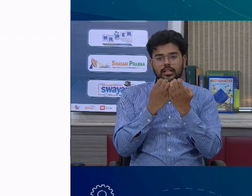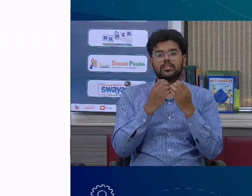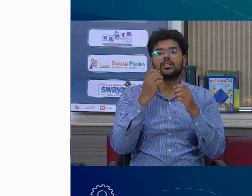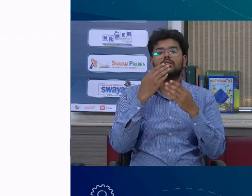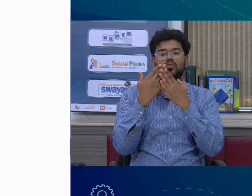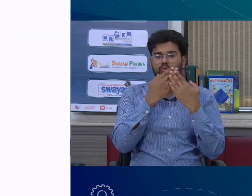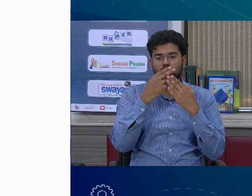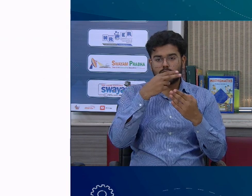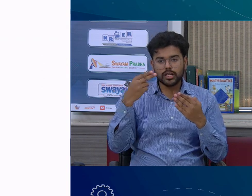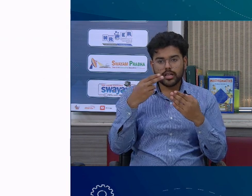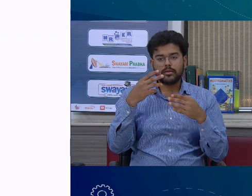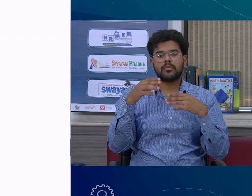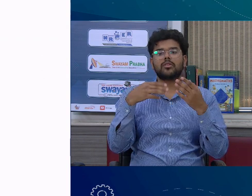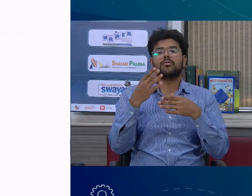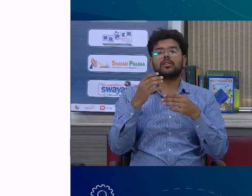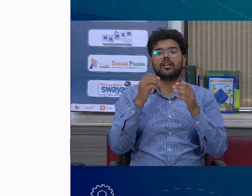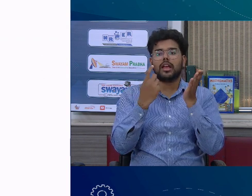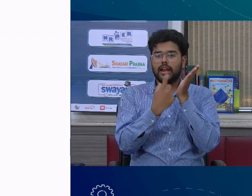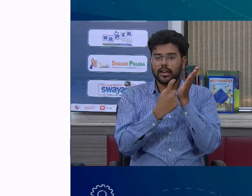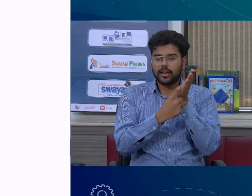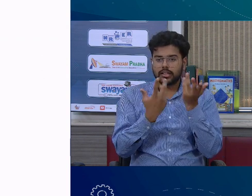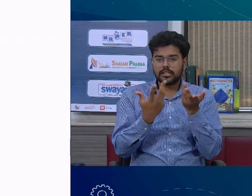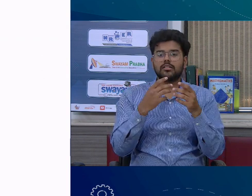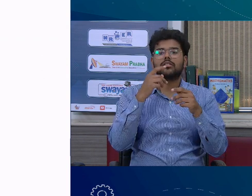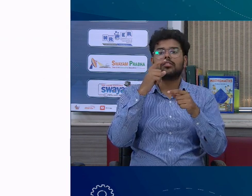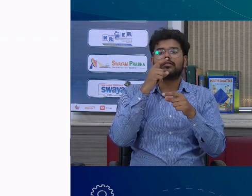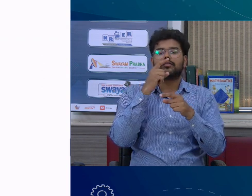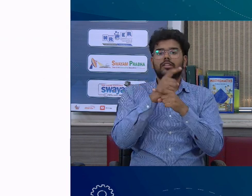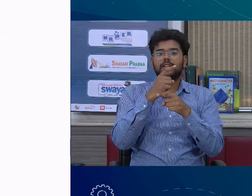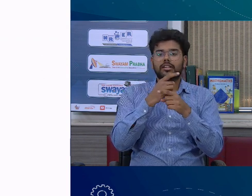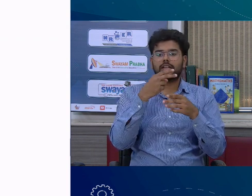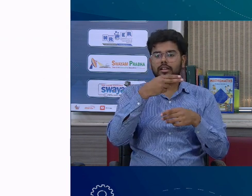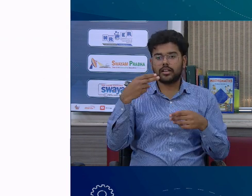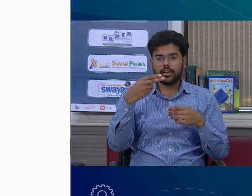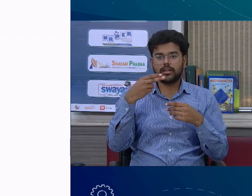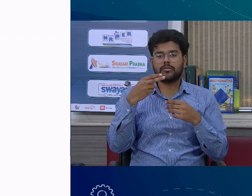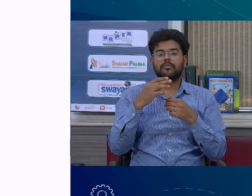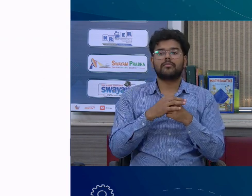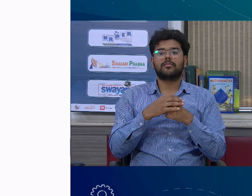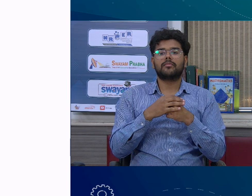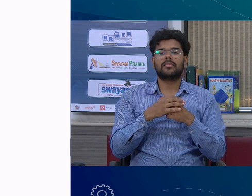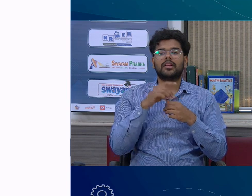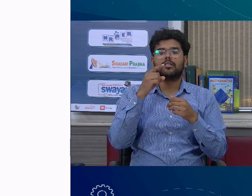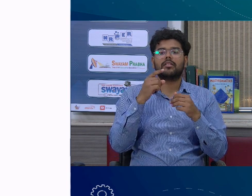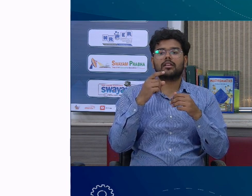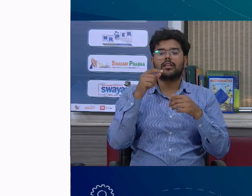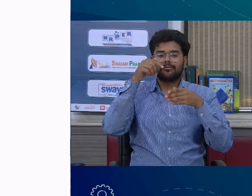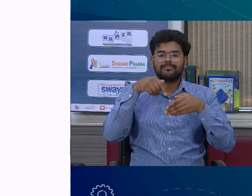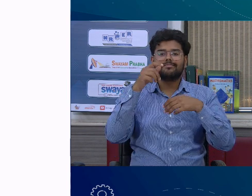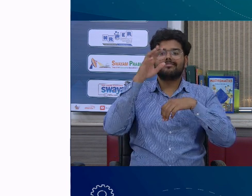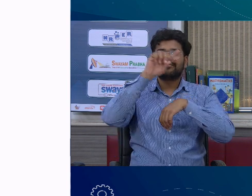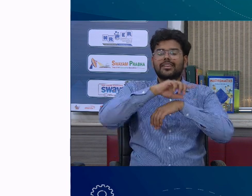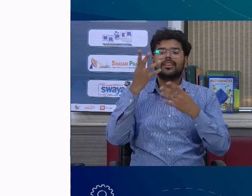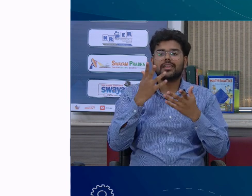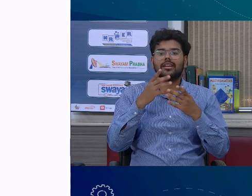name and address, and your expert or teacher name. Mention Mrs. Devjani Mukherjee. Date of the session is today, and your photograph